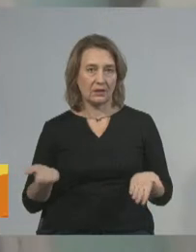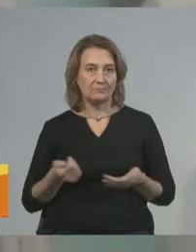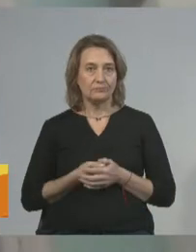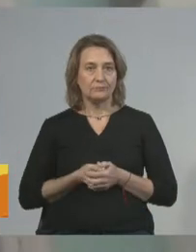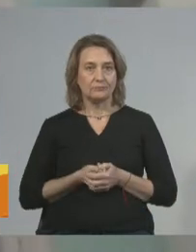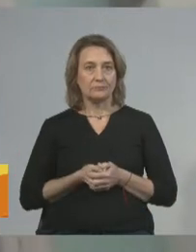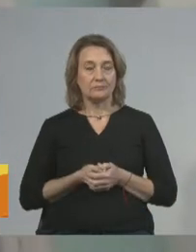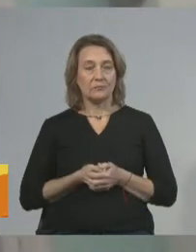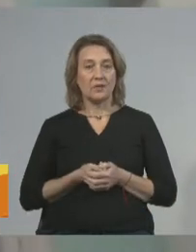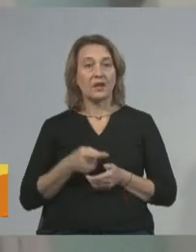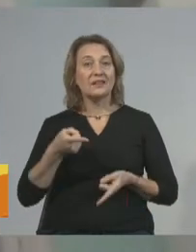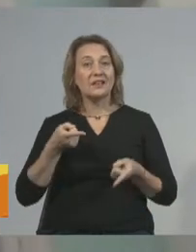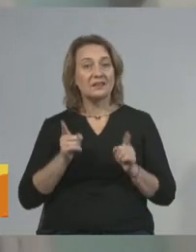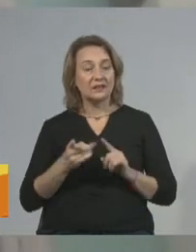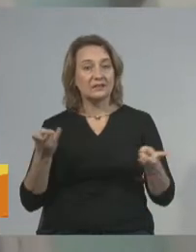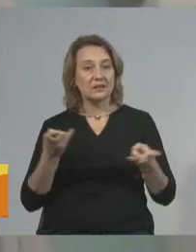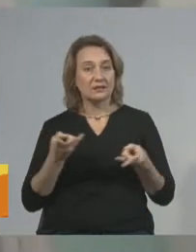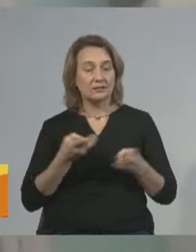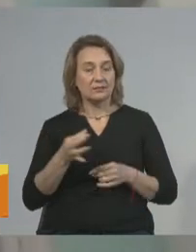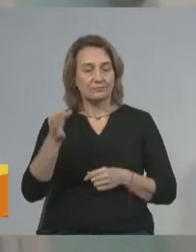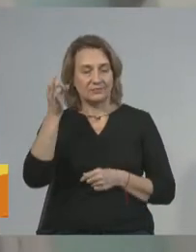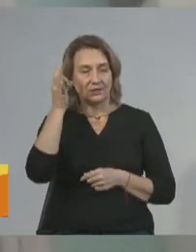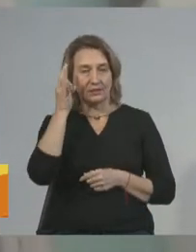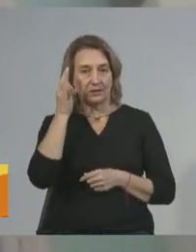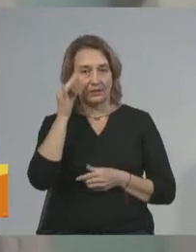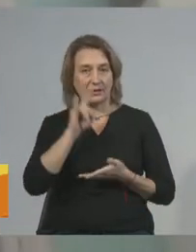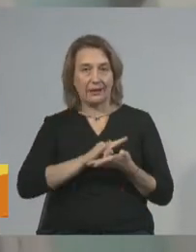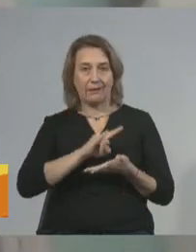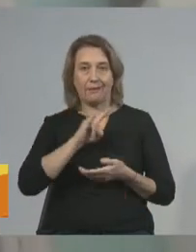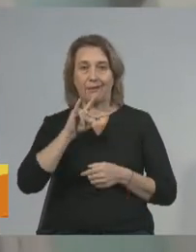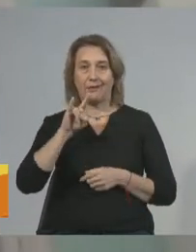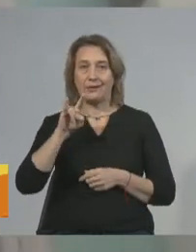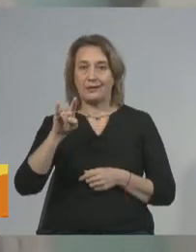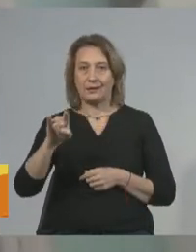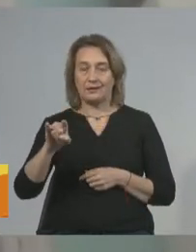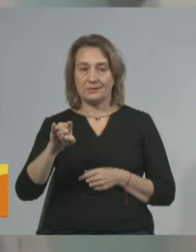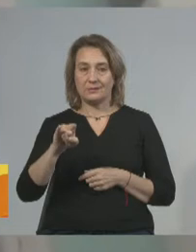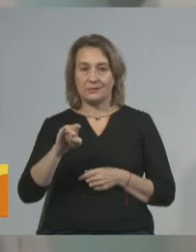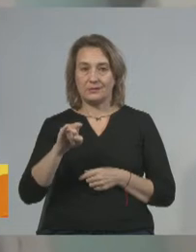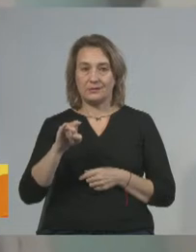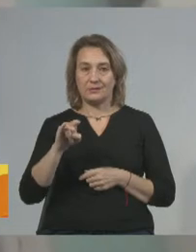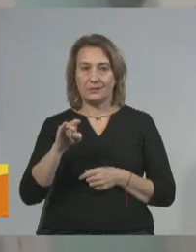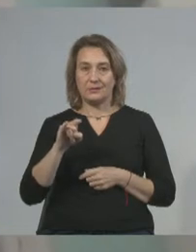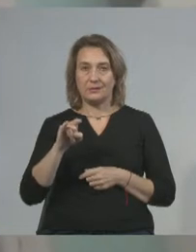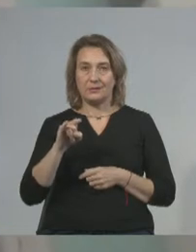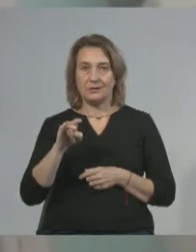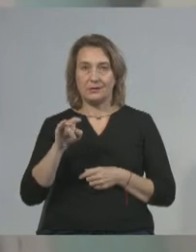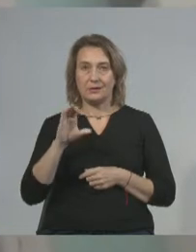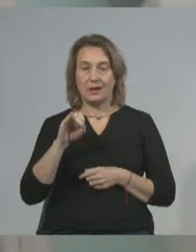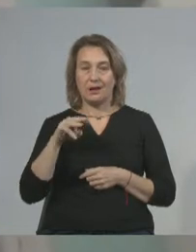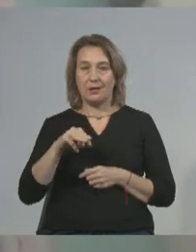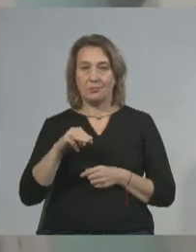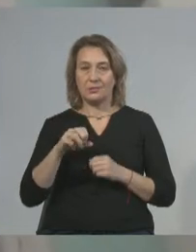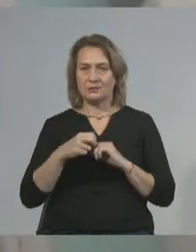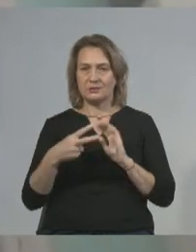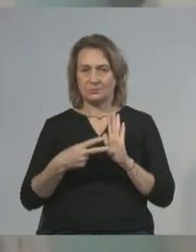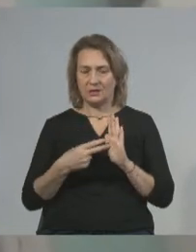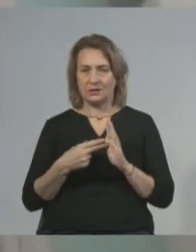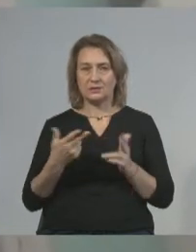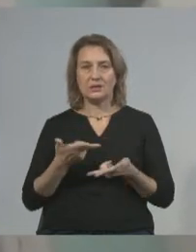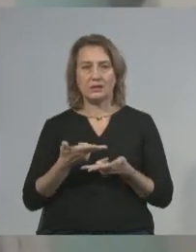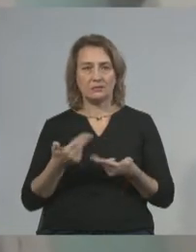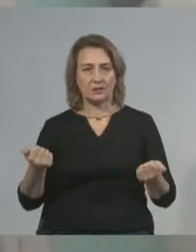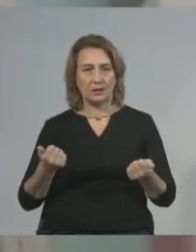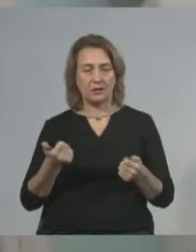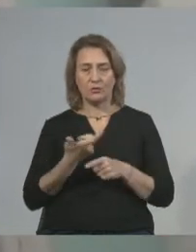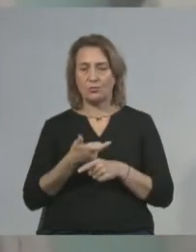court case i think they will uh end really good so far it's it's going really well but uh yeah that all these narratives are the